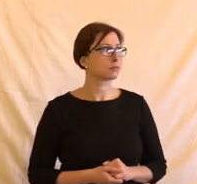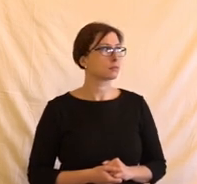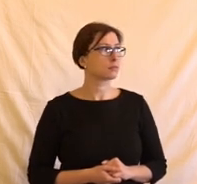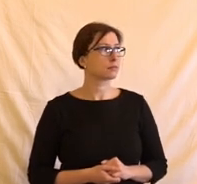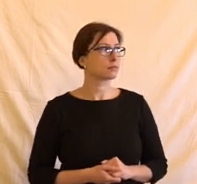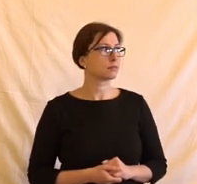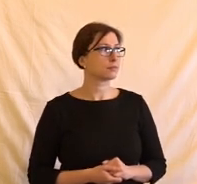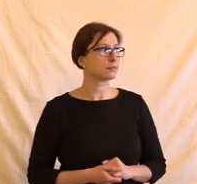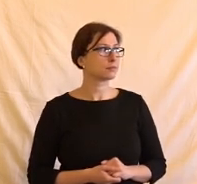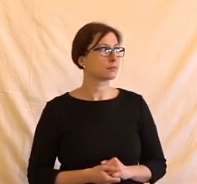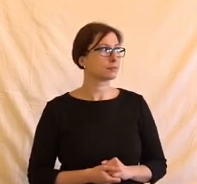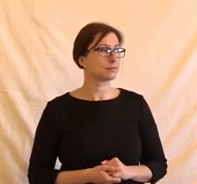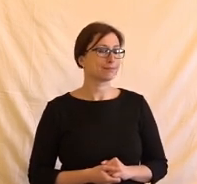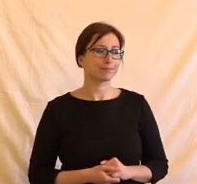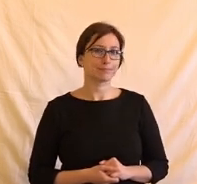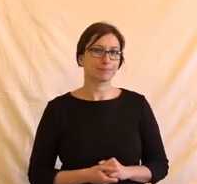station.